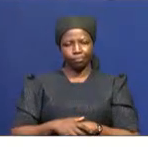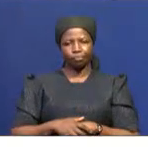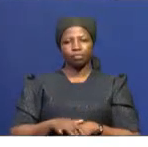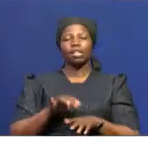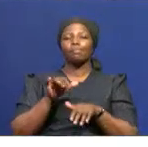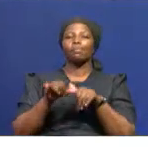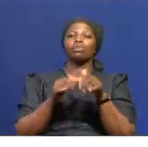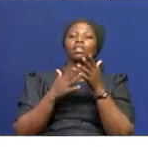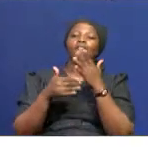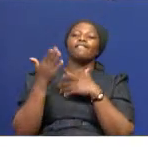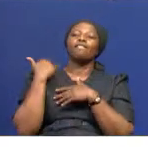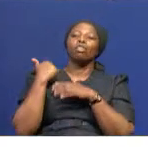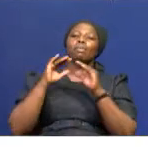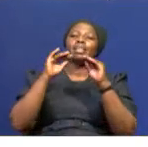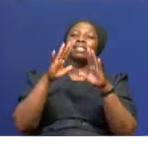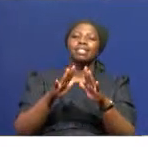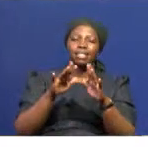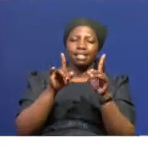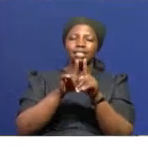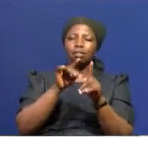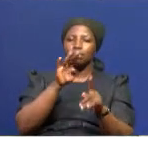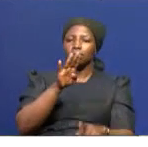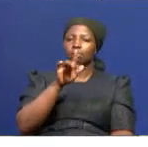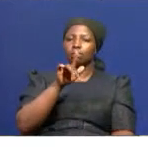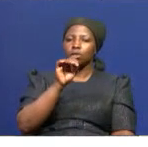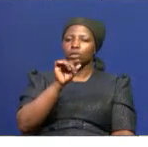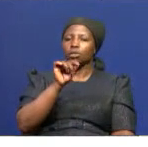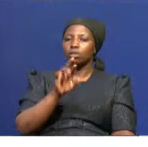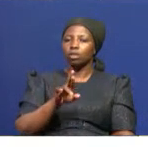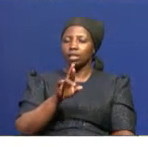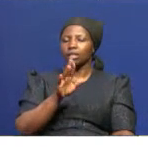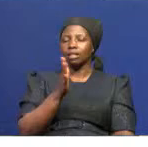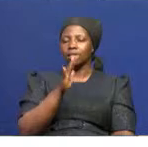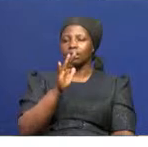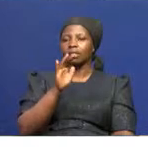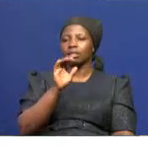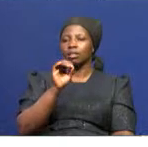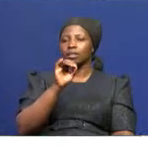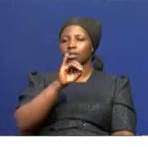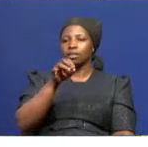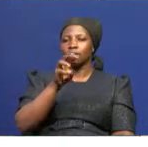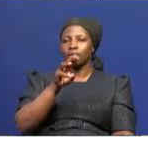the former teacher and blogger Albert Ojwang, he has said scanty